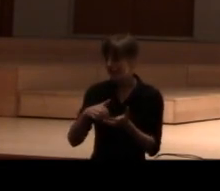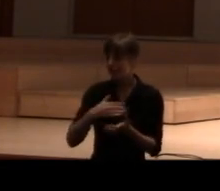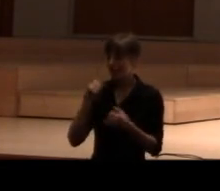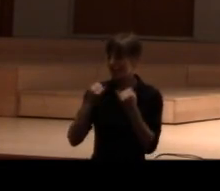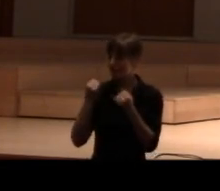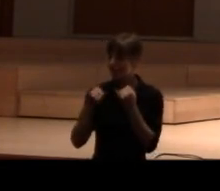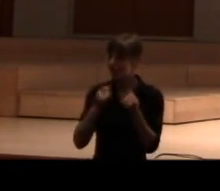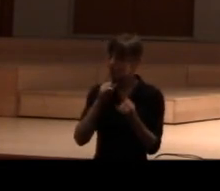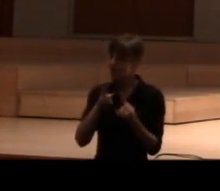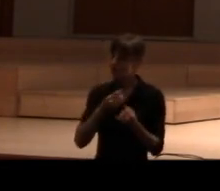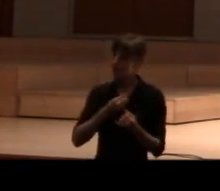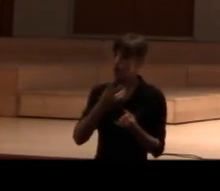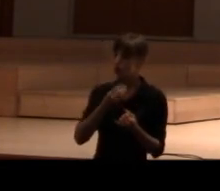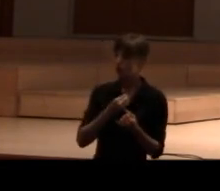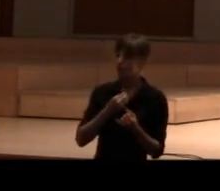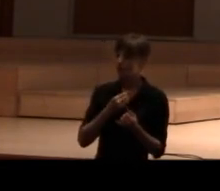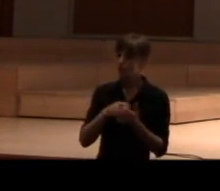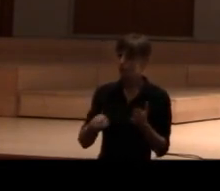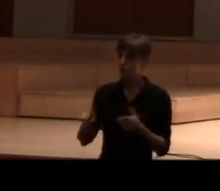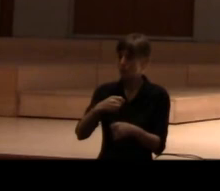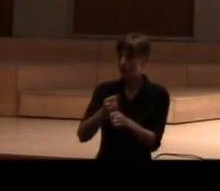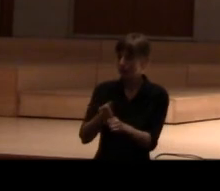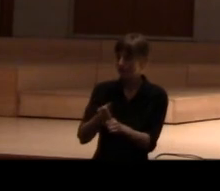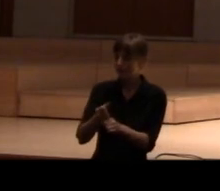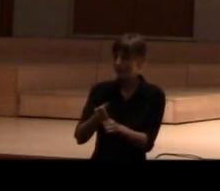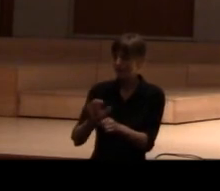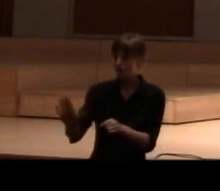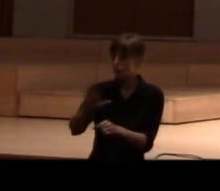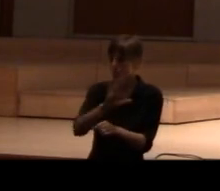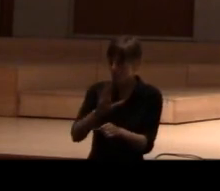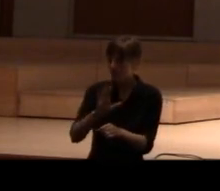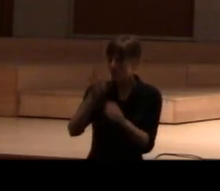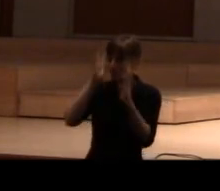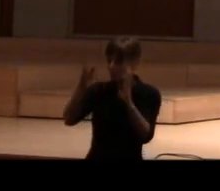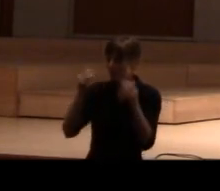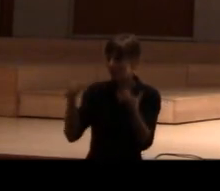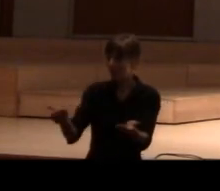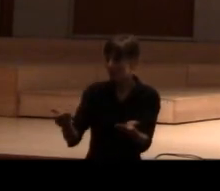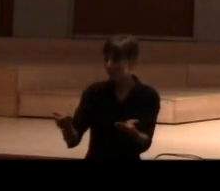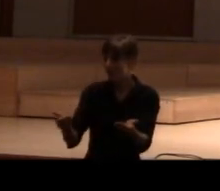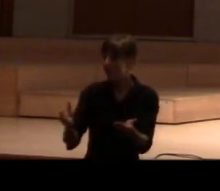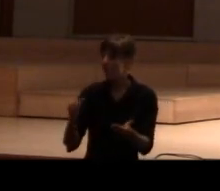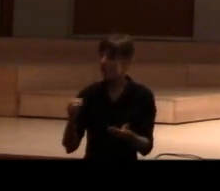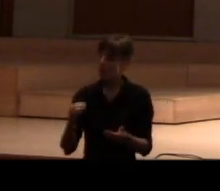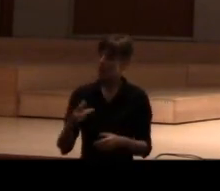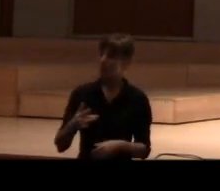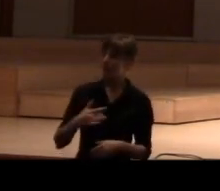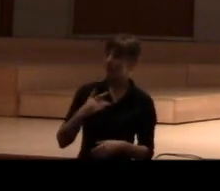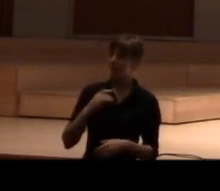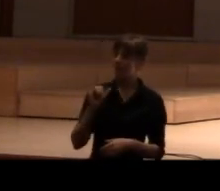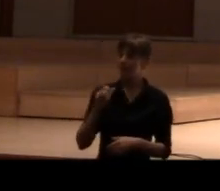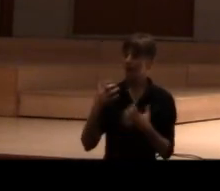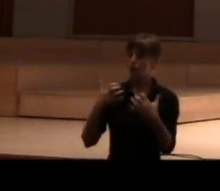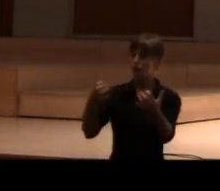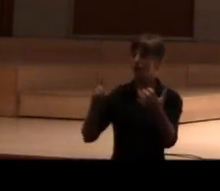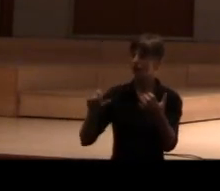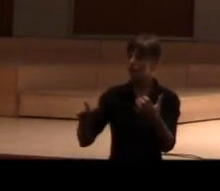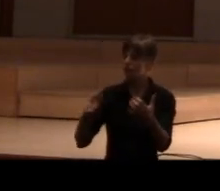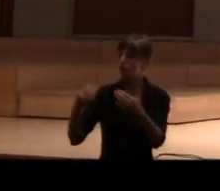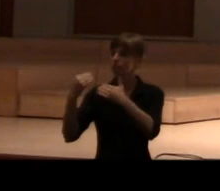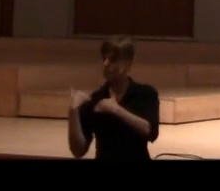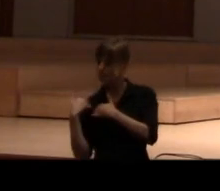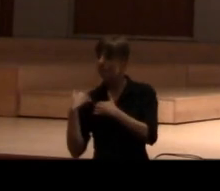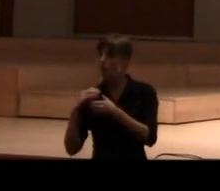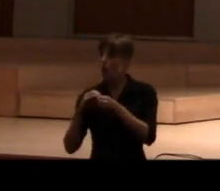the poetry is what you make of it. I felt like that was incredible for our ownership of the craft, because suddenly these students saw, I can write about